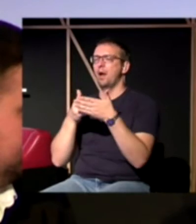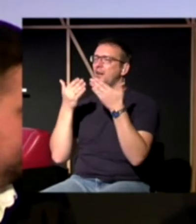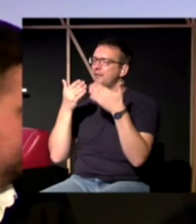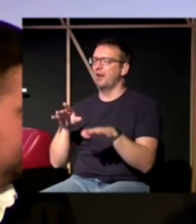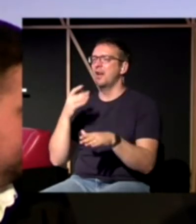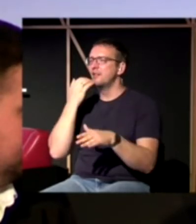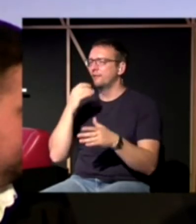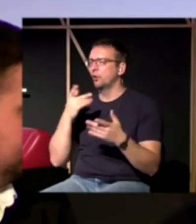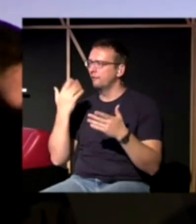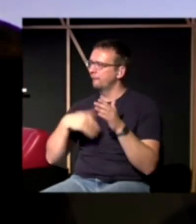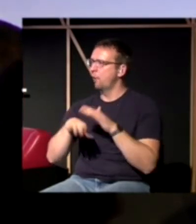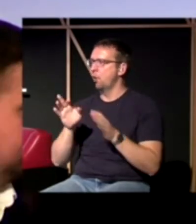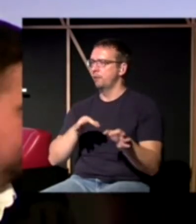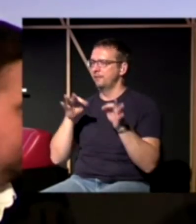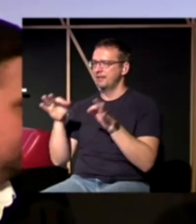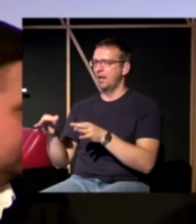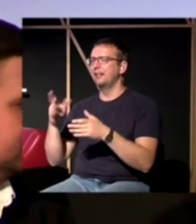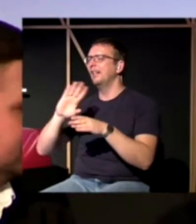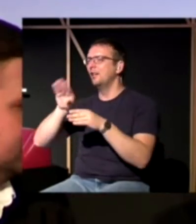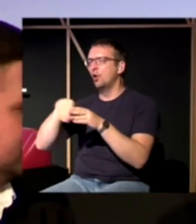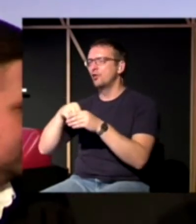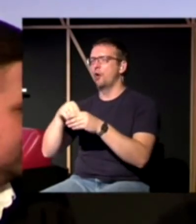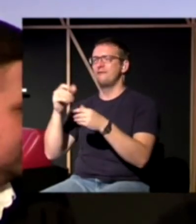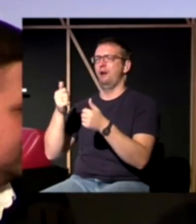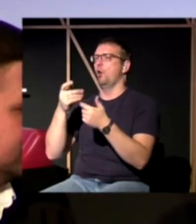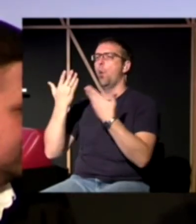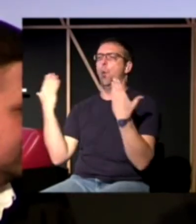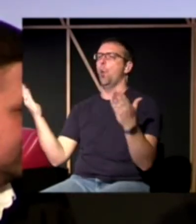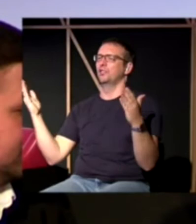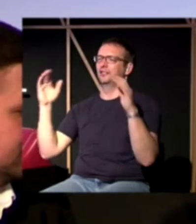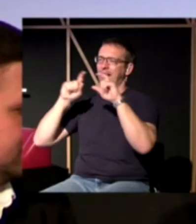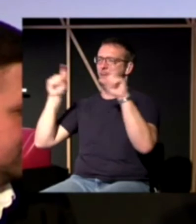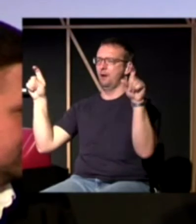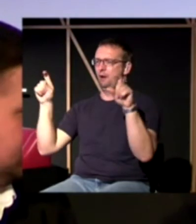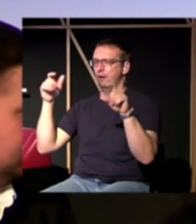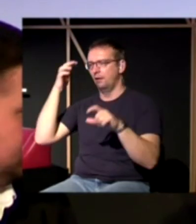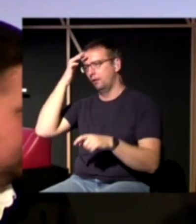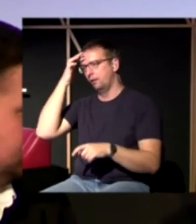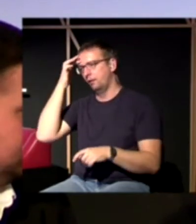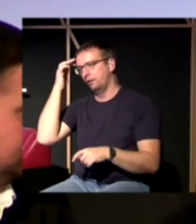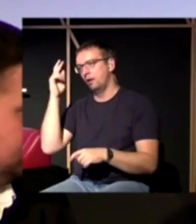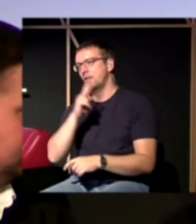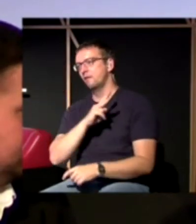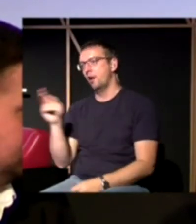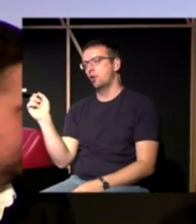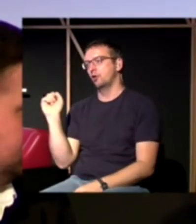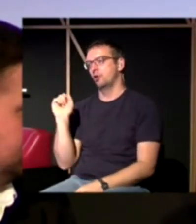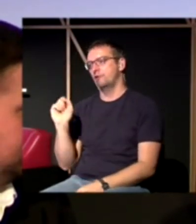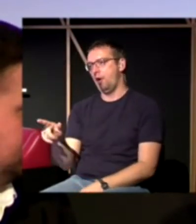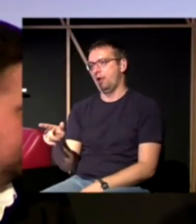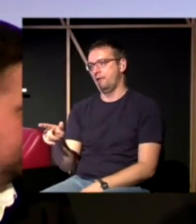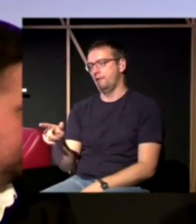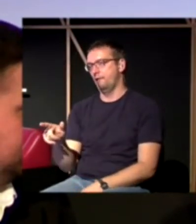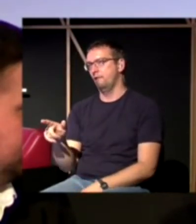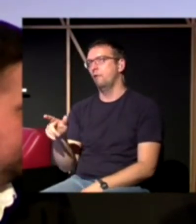it demonstrated us very high service provision. In 2012, audio